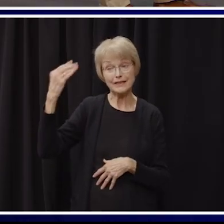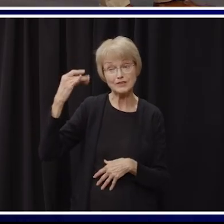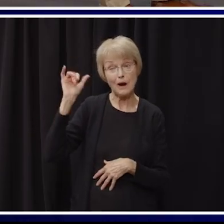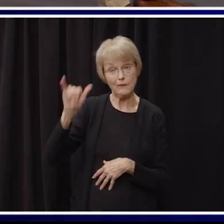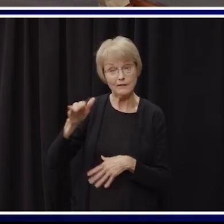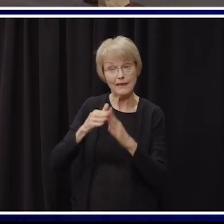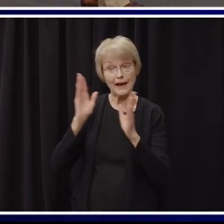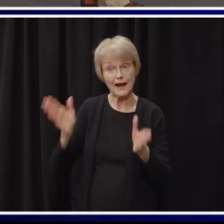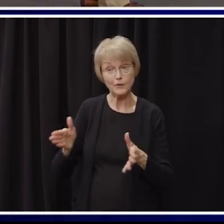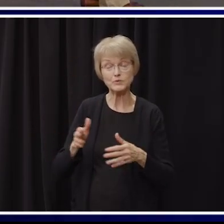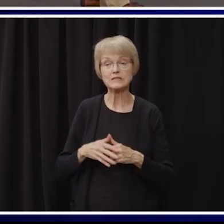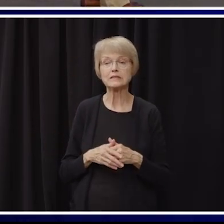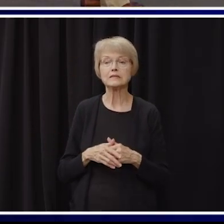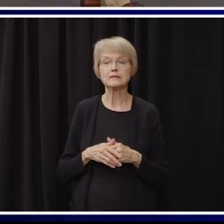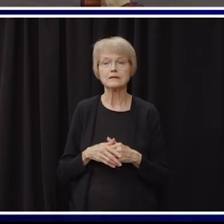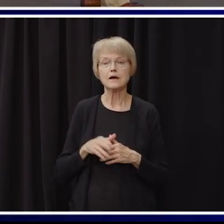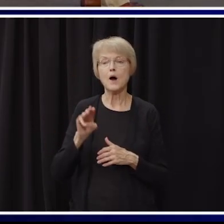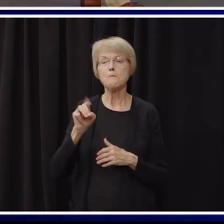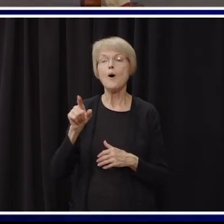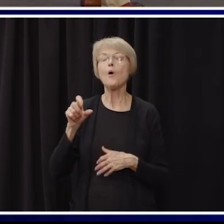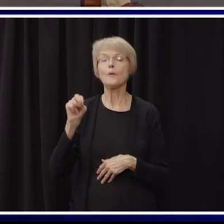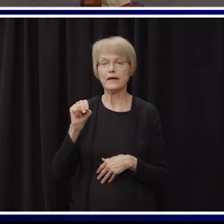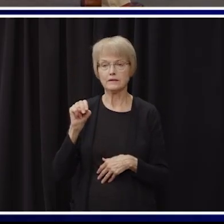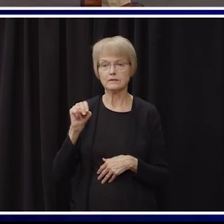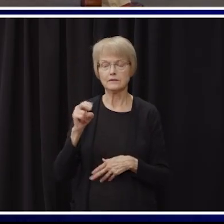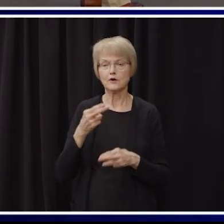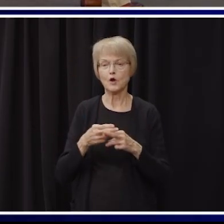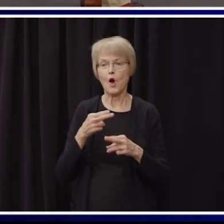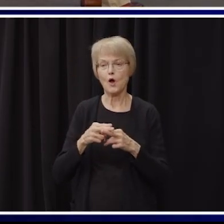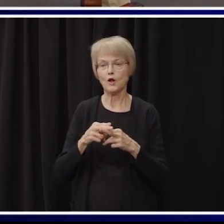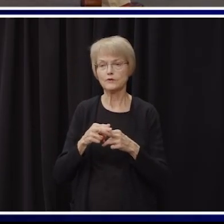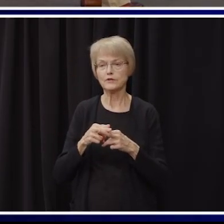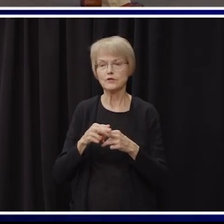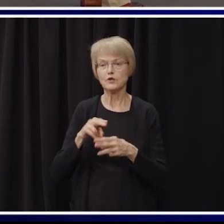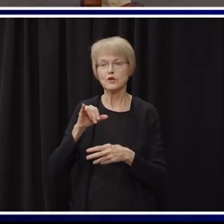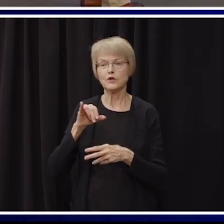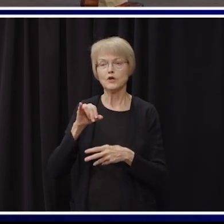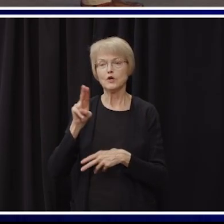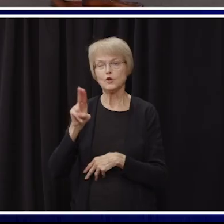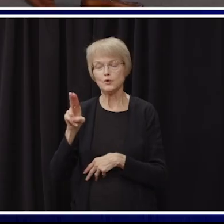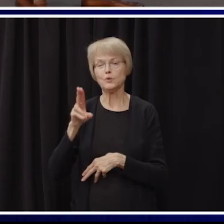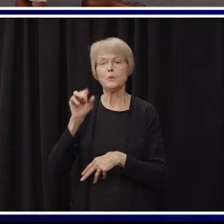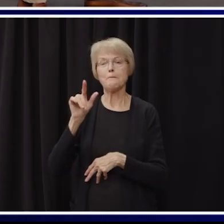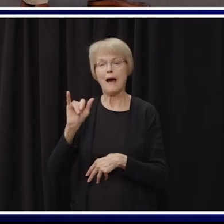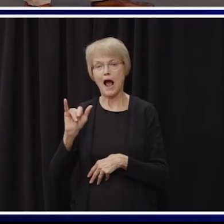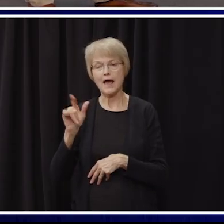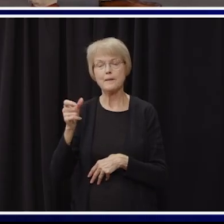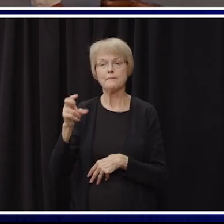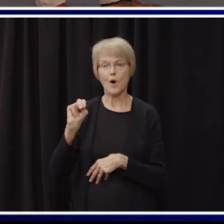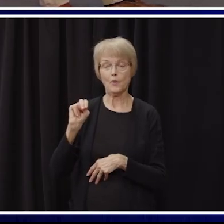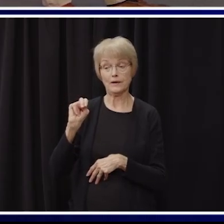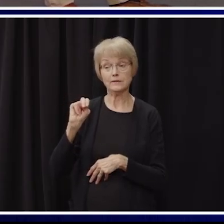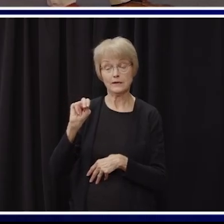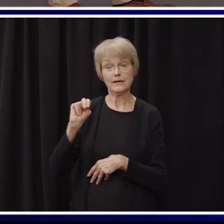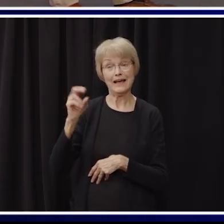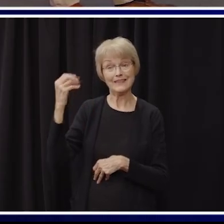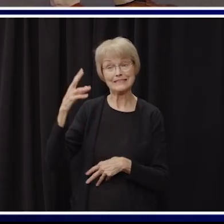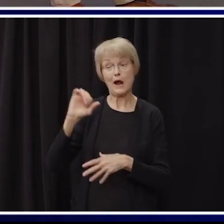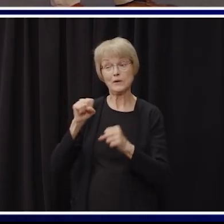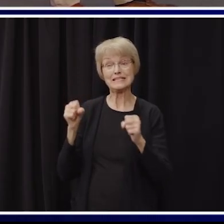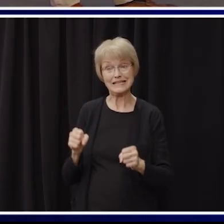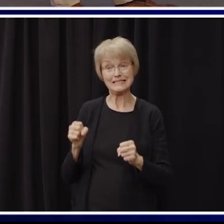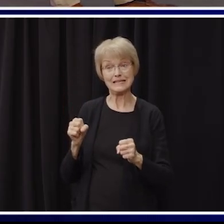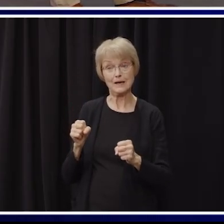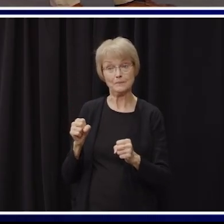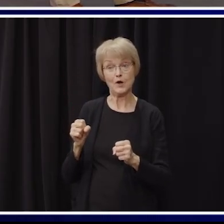was by Moen. It's called U by Moen. So the shower system could be pre-programmed. You could use your cell phone